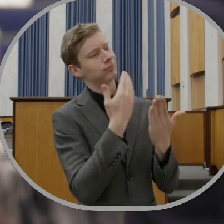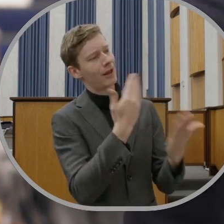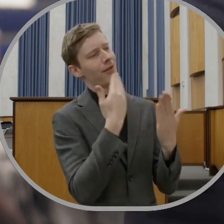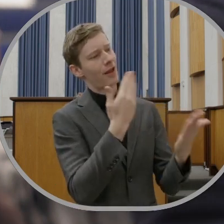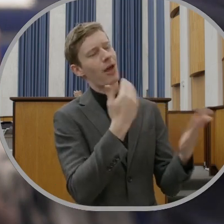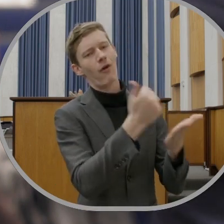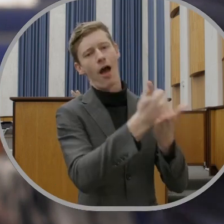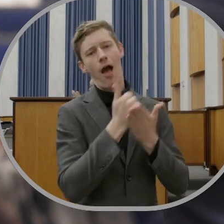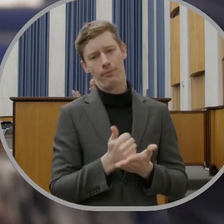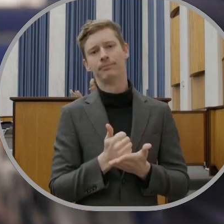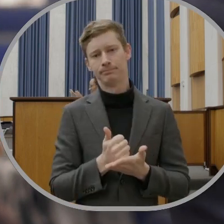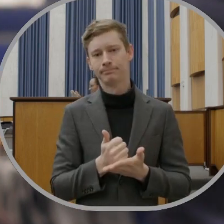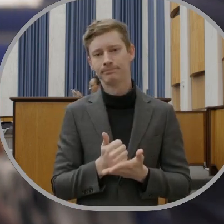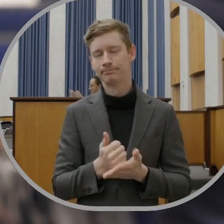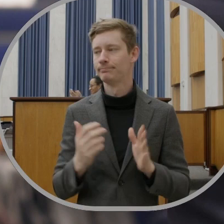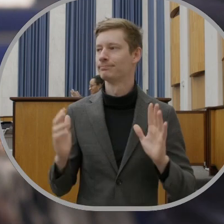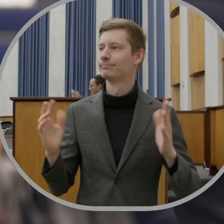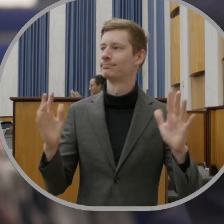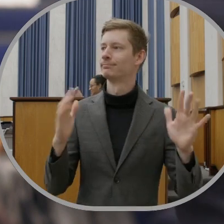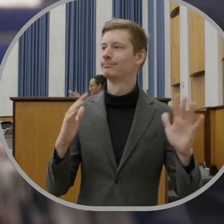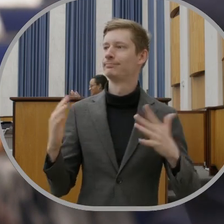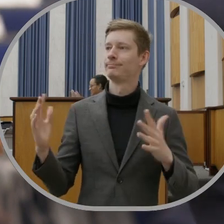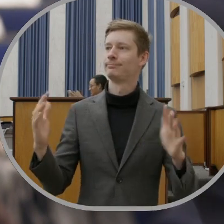see across our communities.